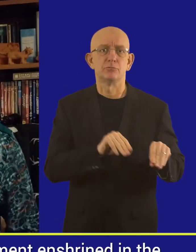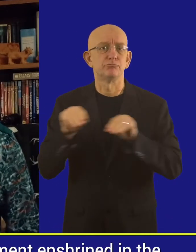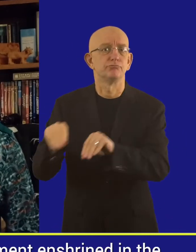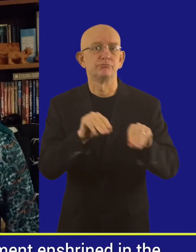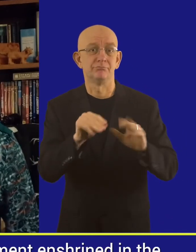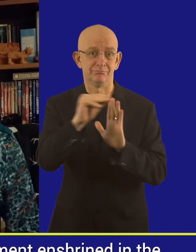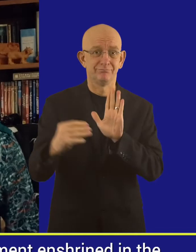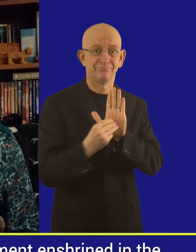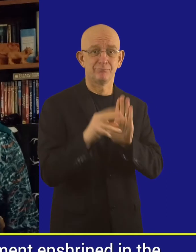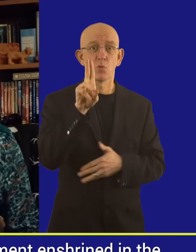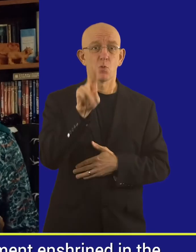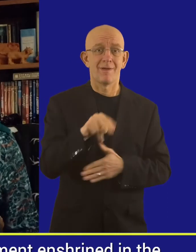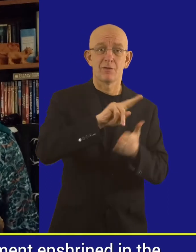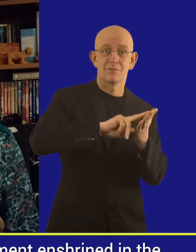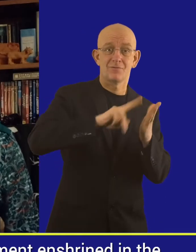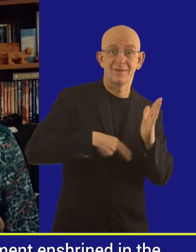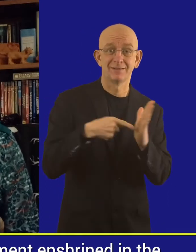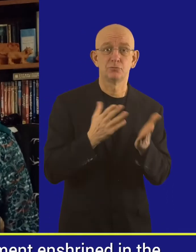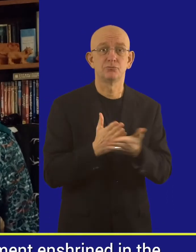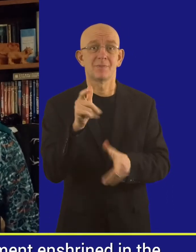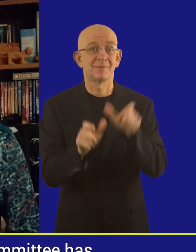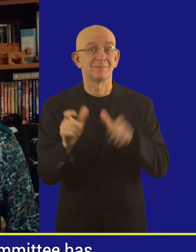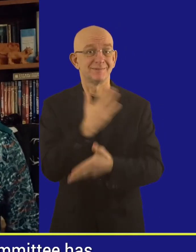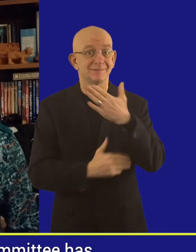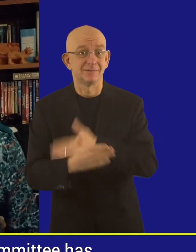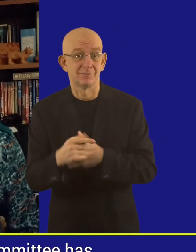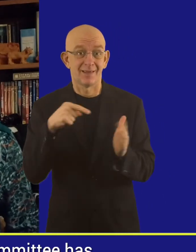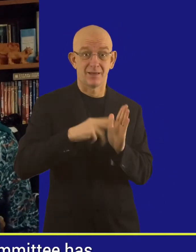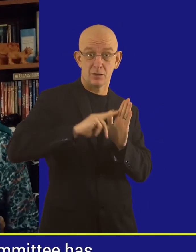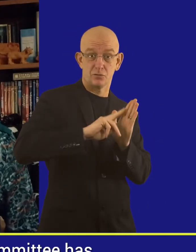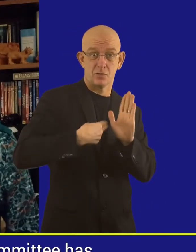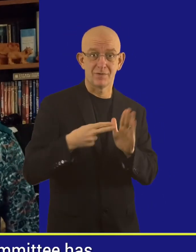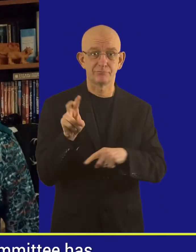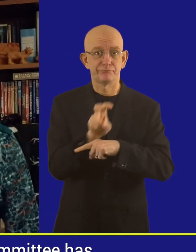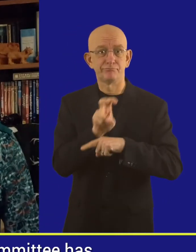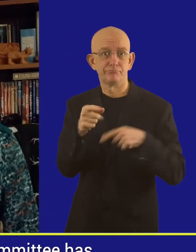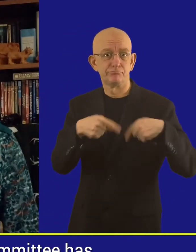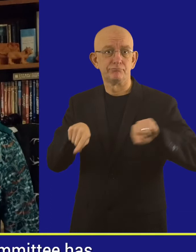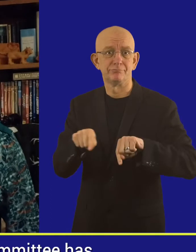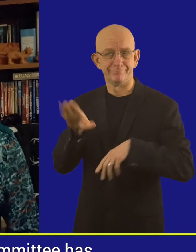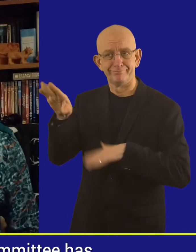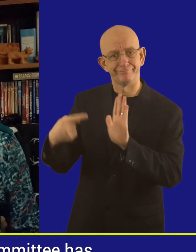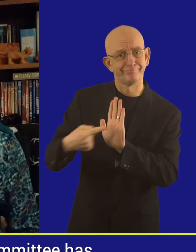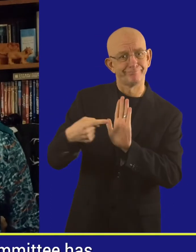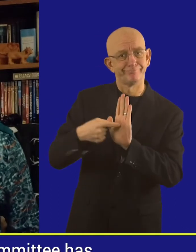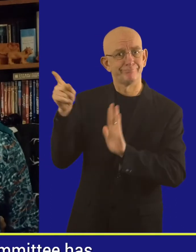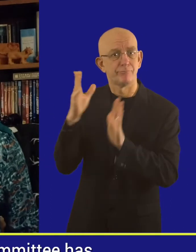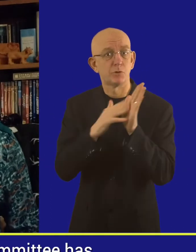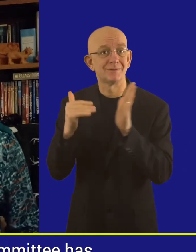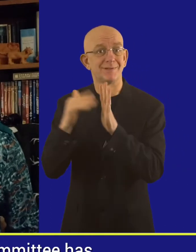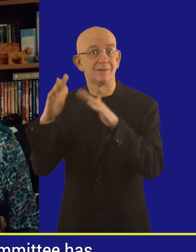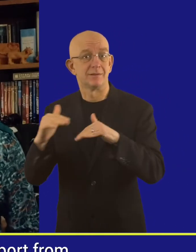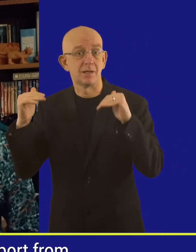UN Convention on the Rights of Persons with Disabilities. The Convention's monitoring committee has pointed this out to the New Zealand